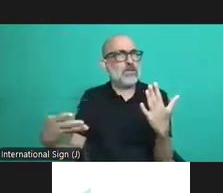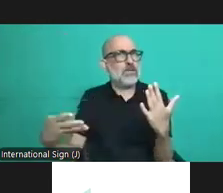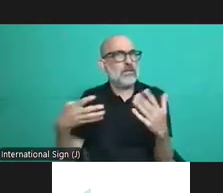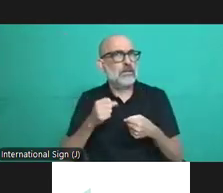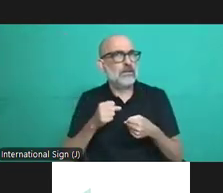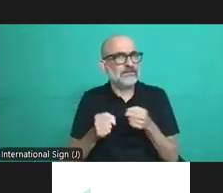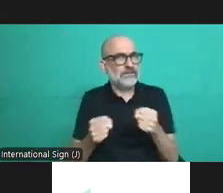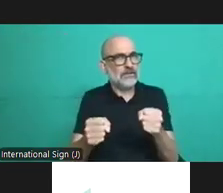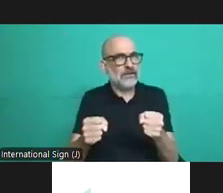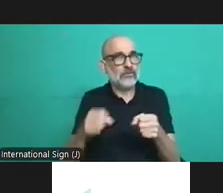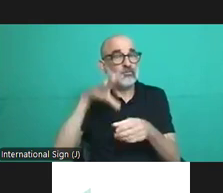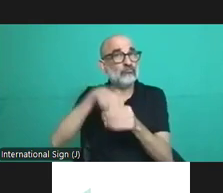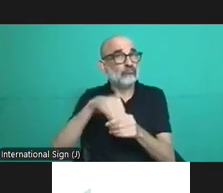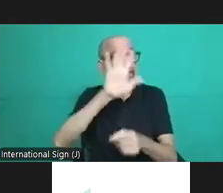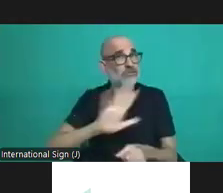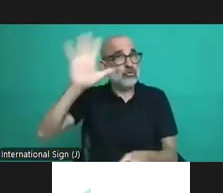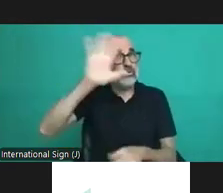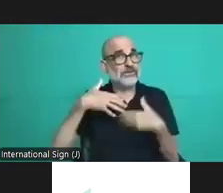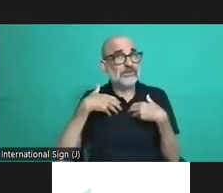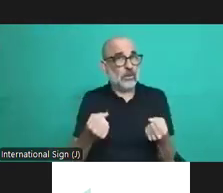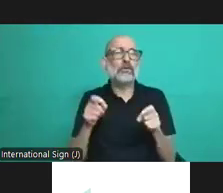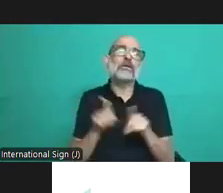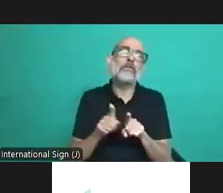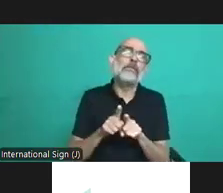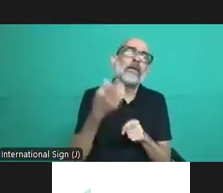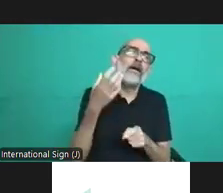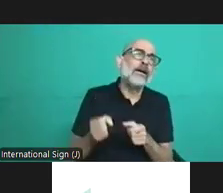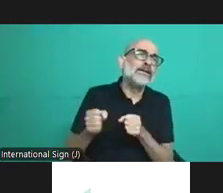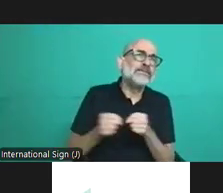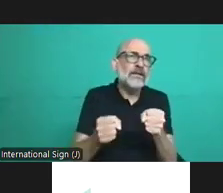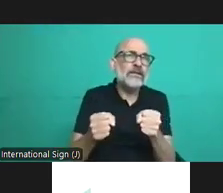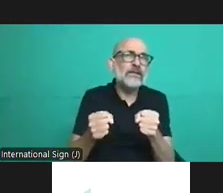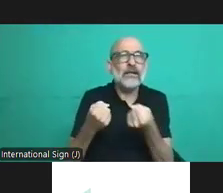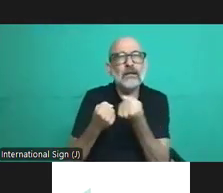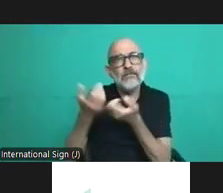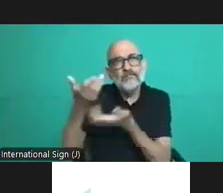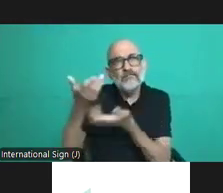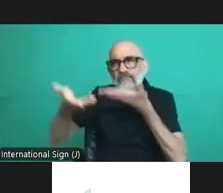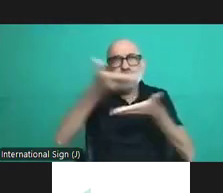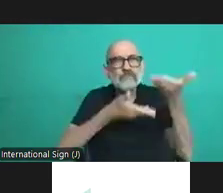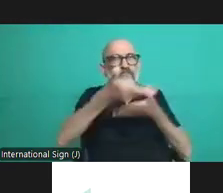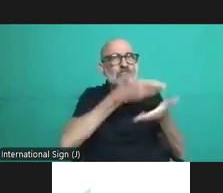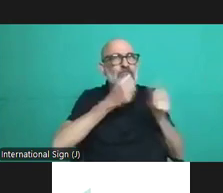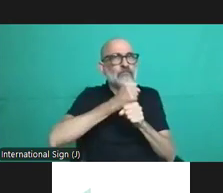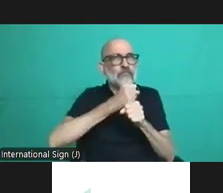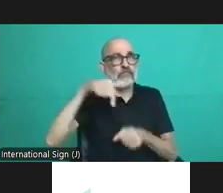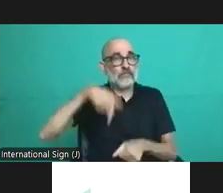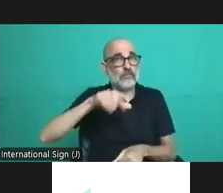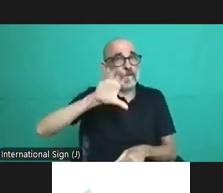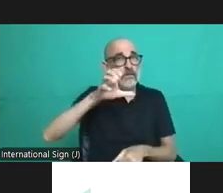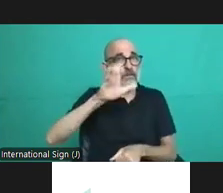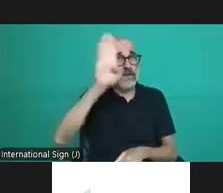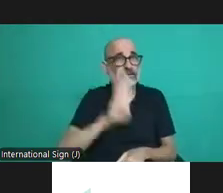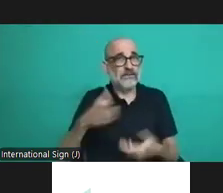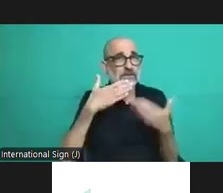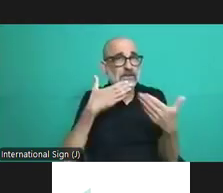in Belize. Okay, thank you, Dr. Ward, and thanks to all our panelists for these important contributions.